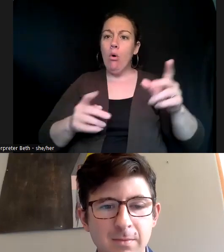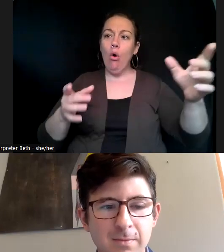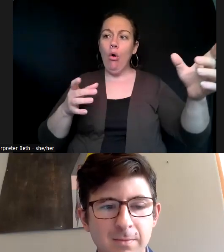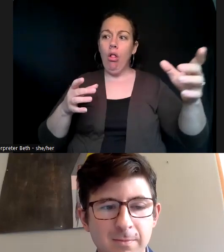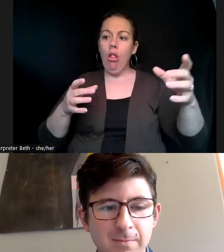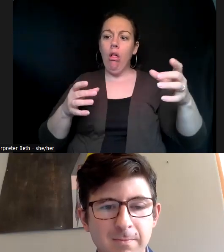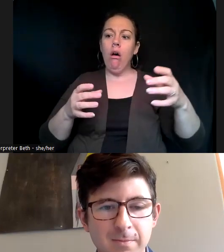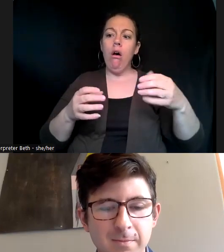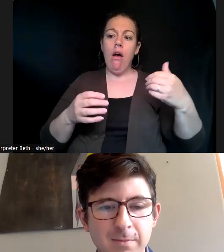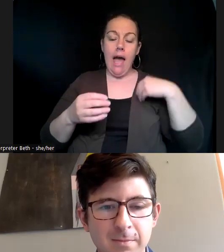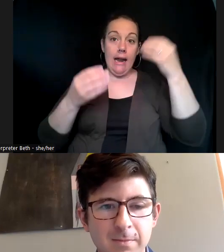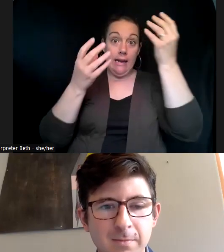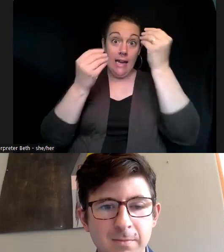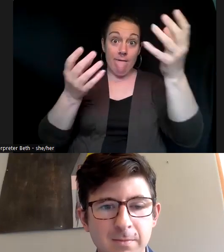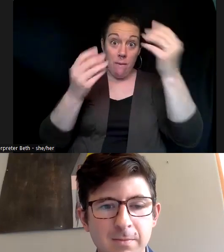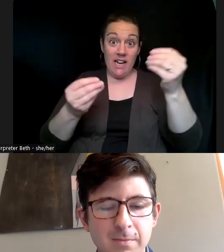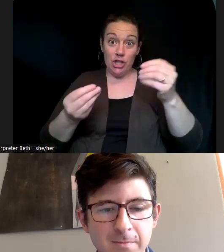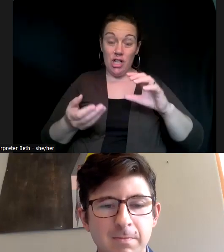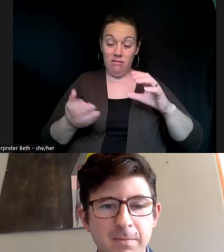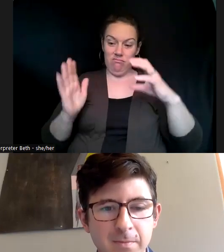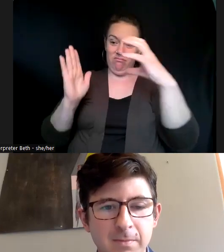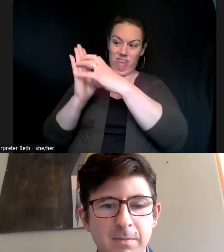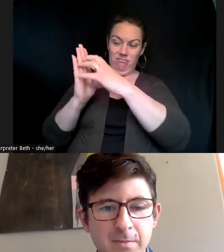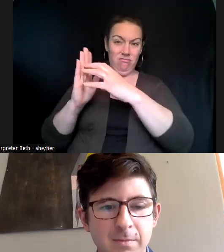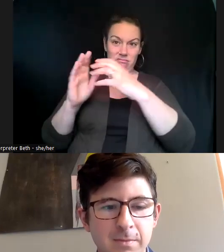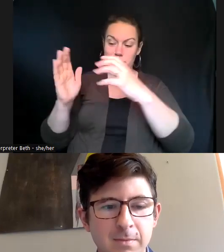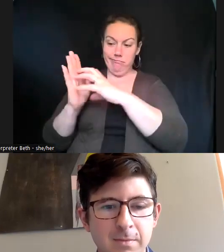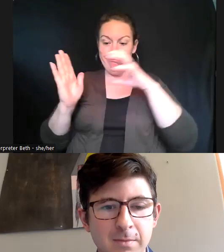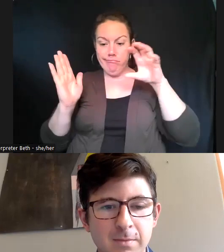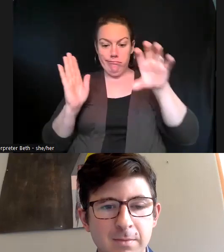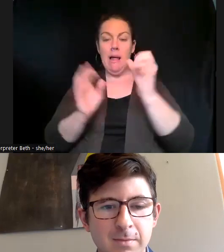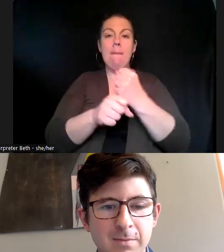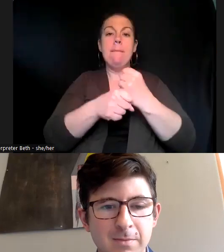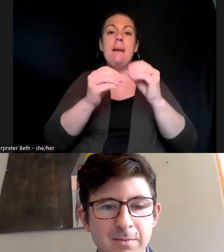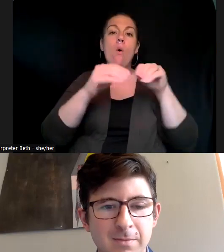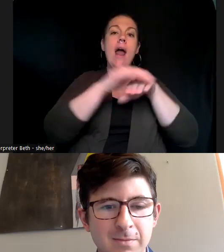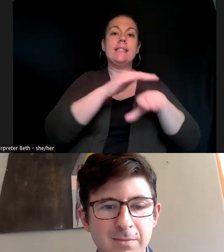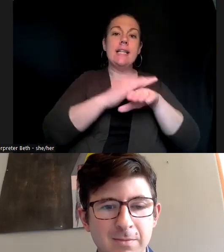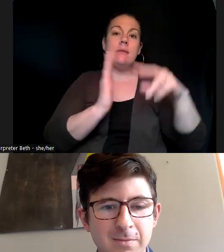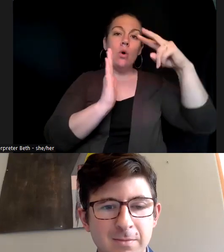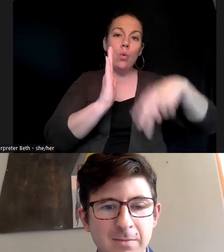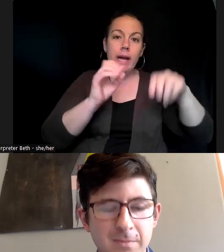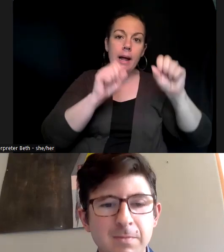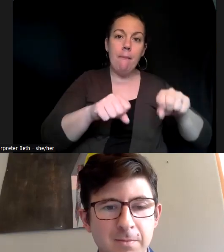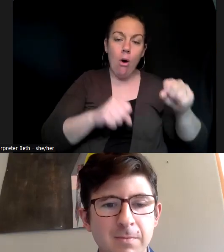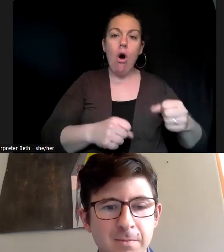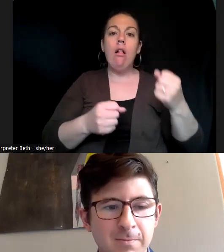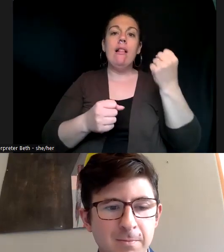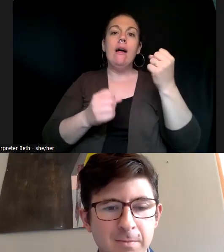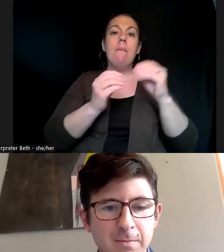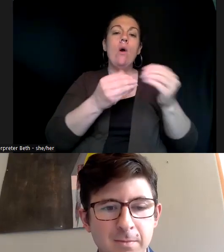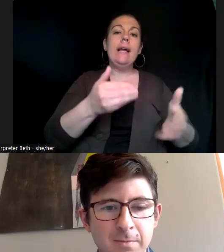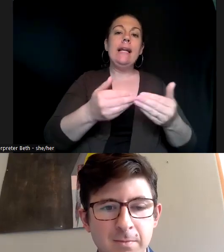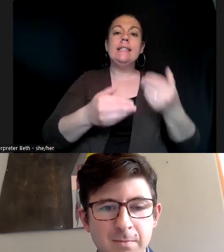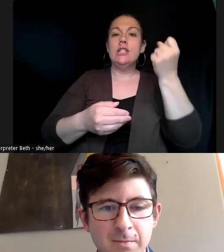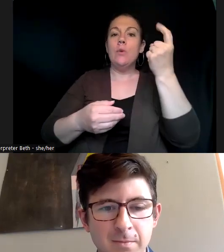more accessible, whether it was the toolkits or whether it was infographics, and then of course translated it into other languages. So can you give us a